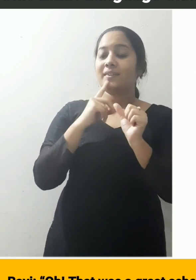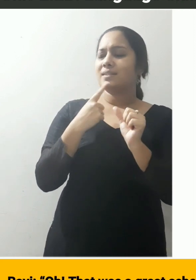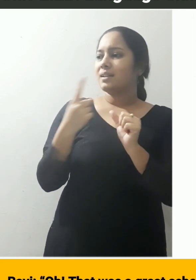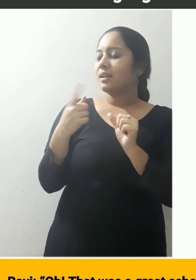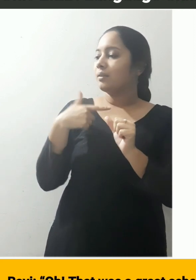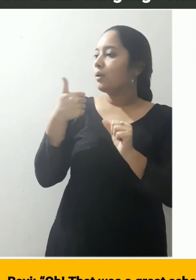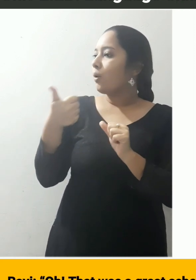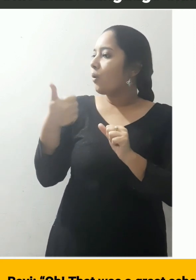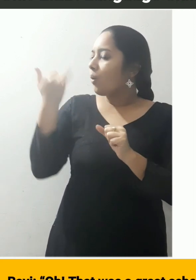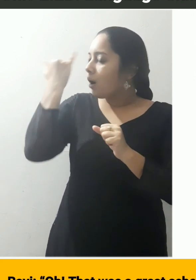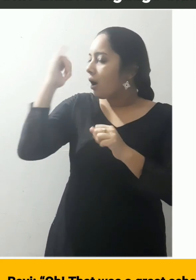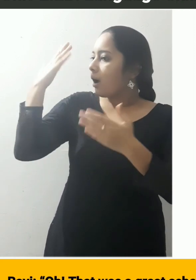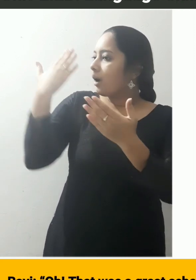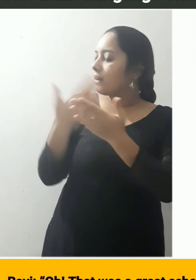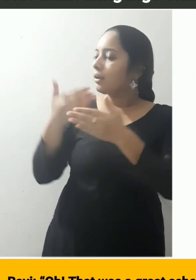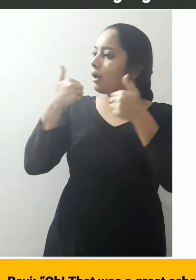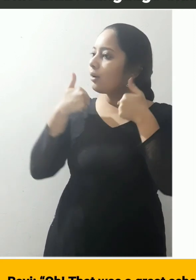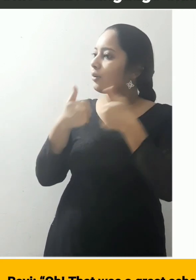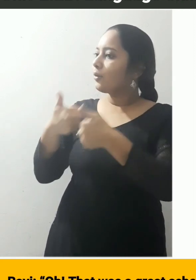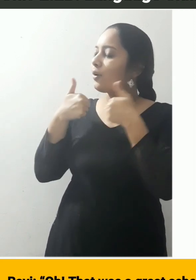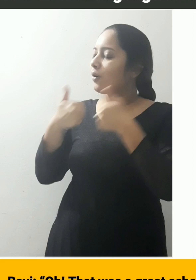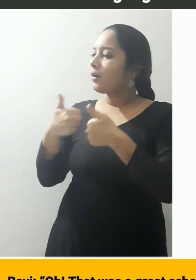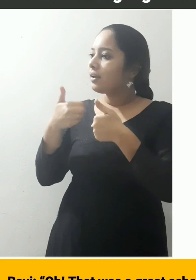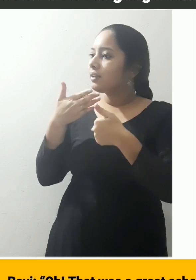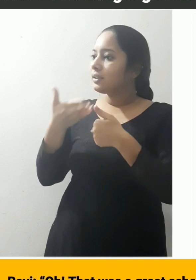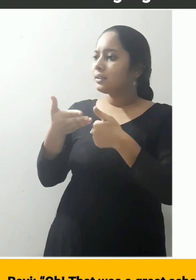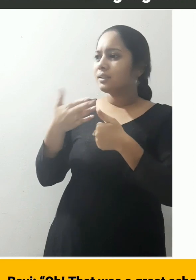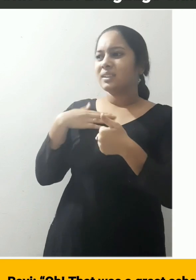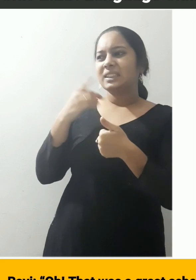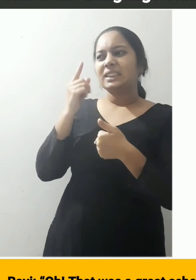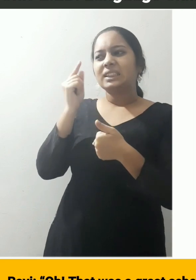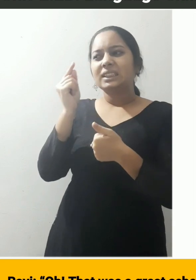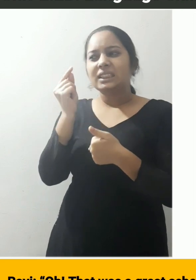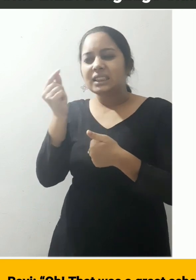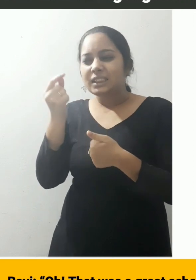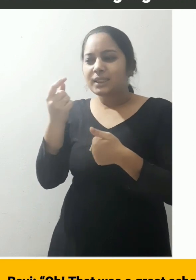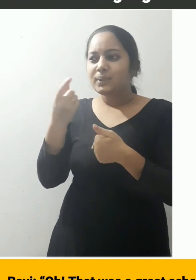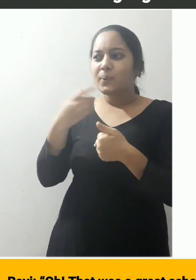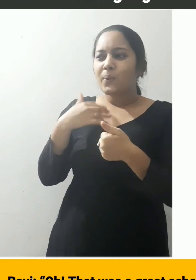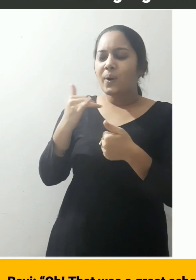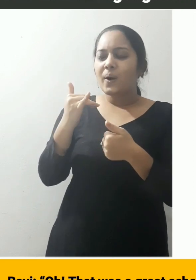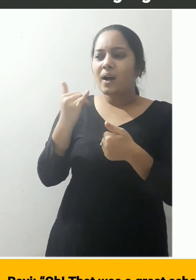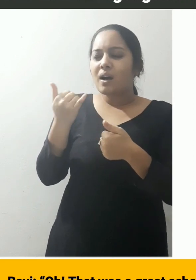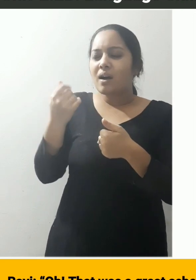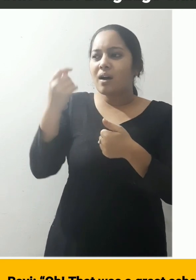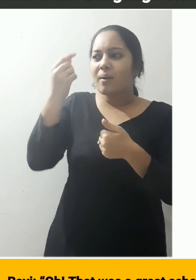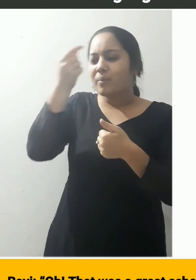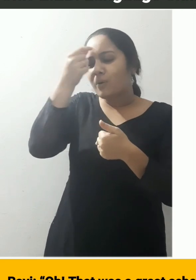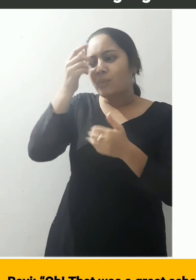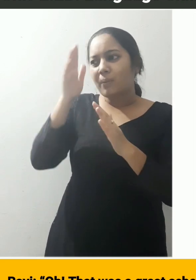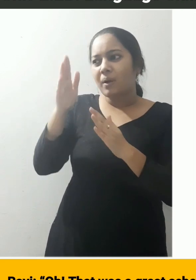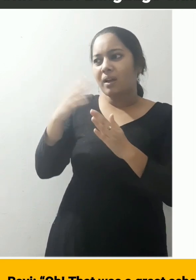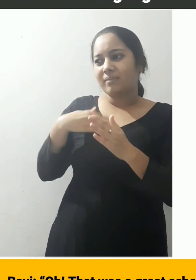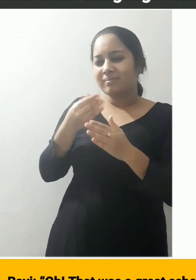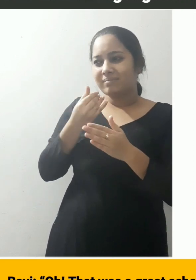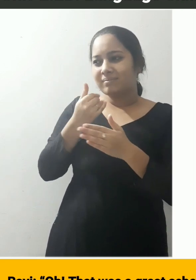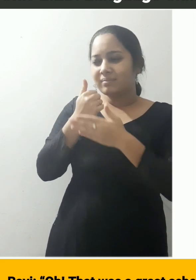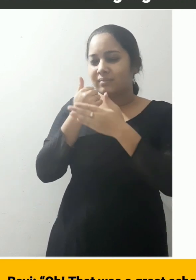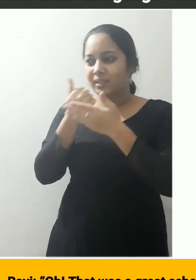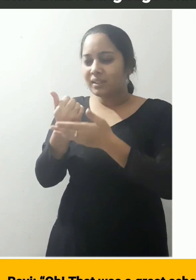that was a great schedule you have drawn up. I had just one small problem. May